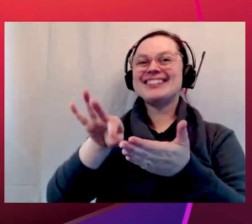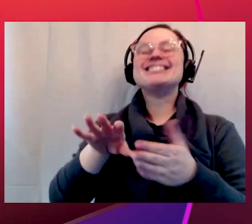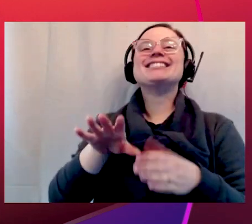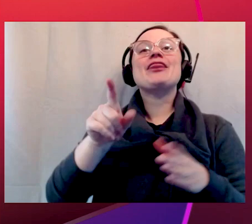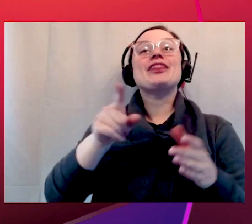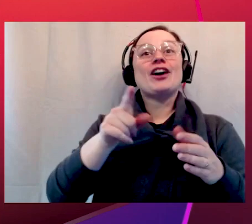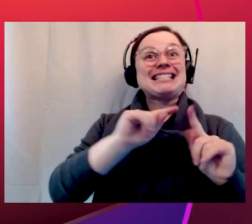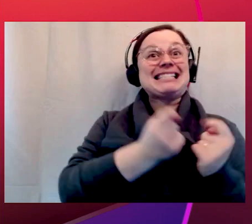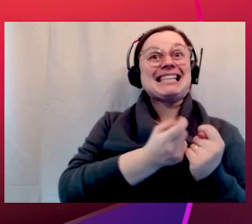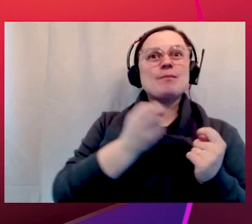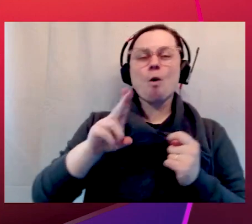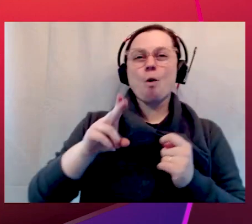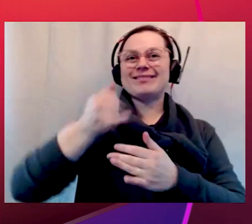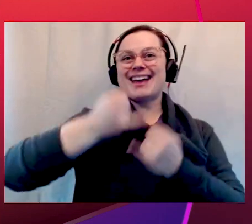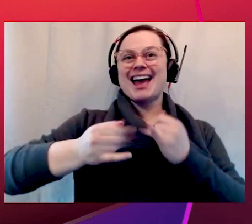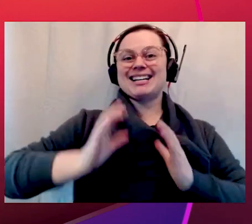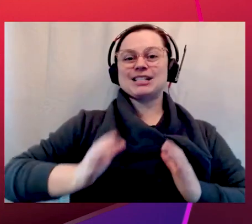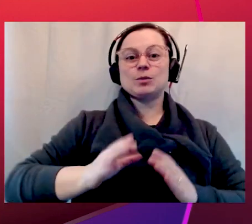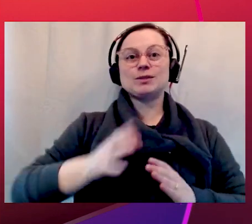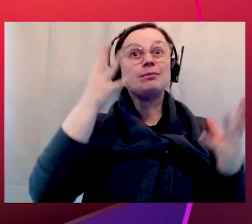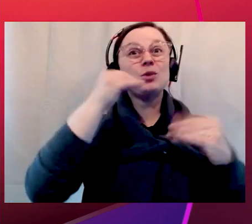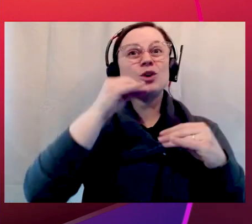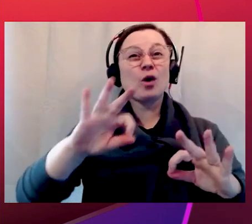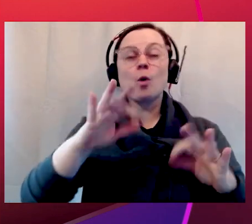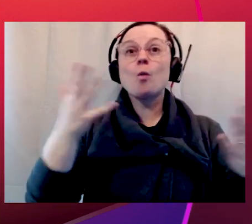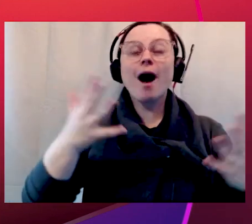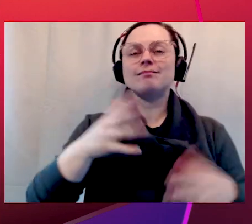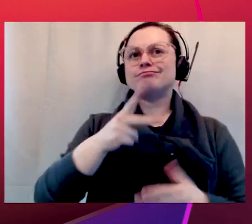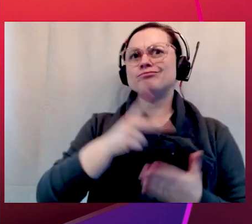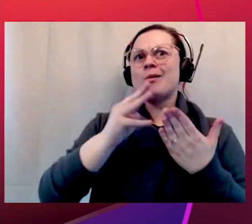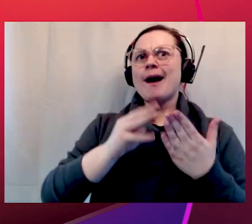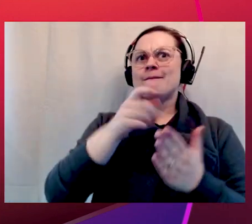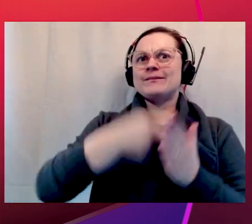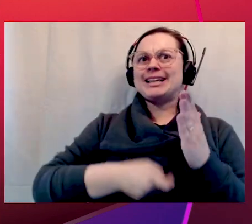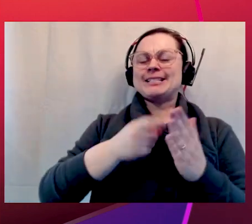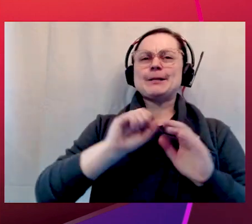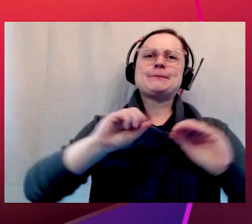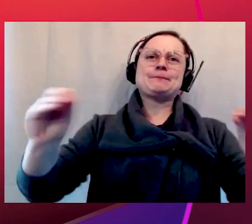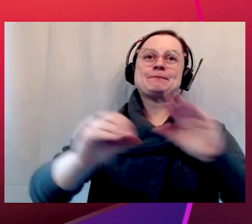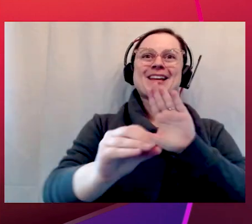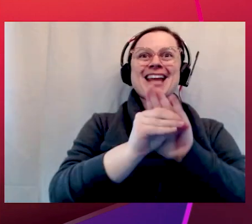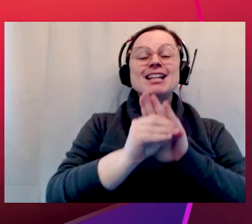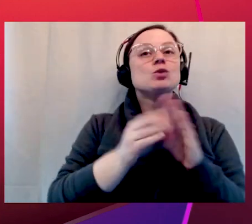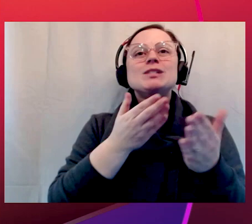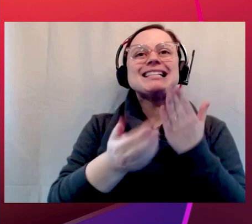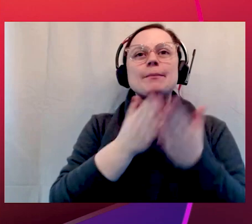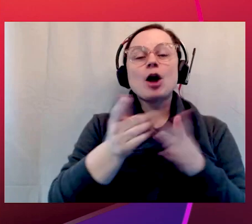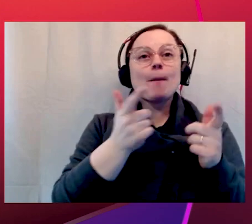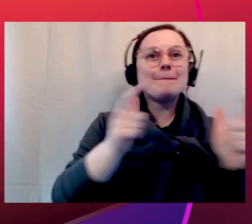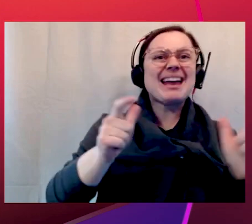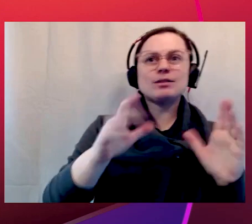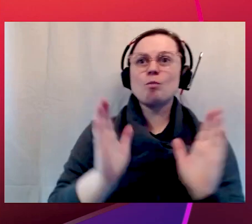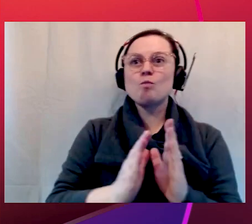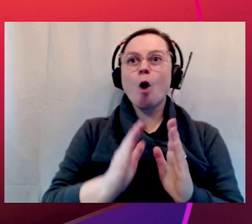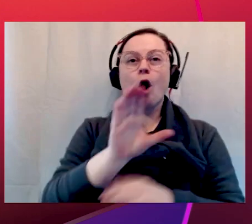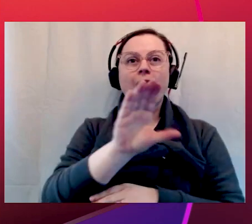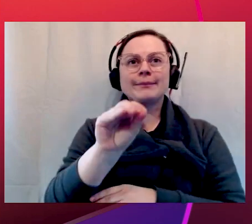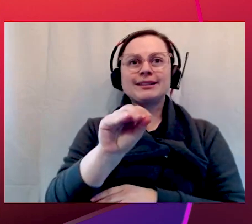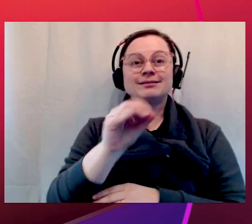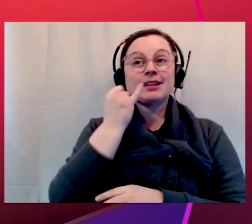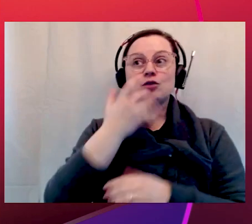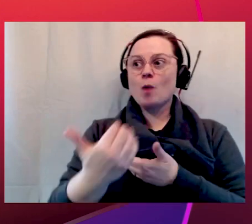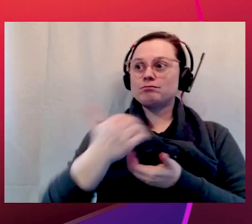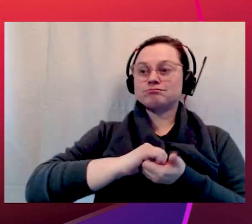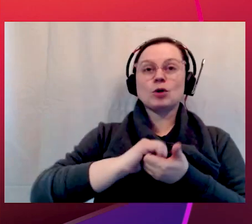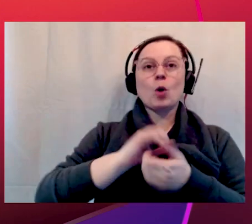about our program as well is that we don't have any program fees. So no matter how small that business is or no matter how large it is, if you want to come in and work with us, we don't